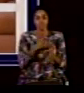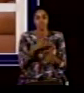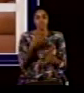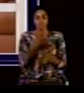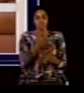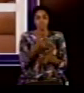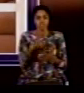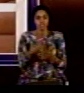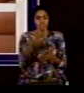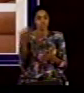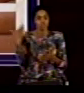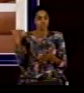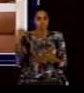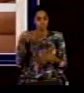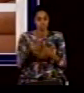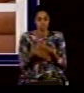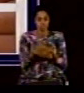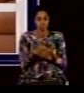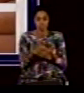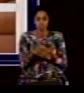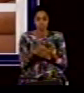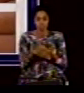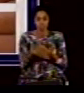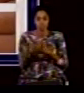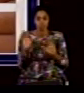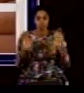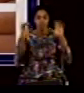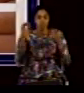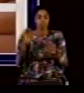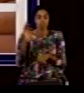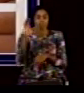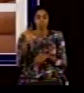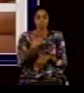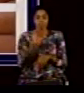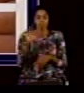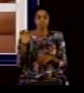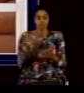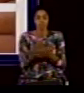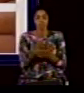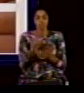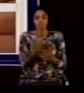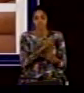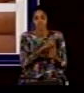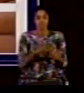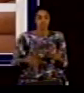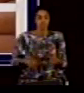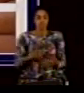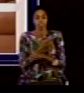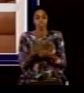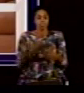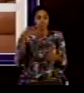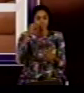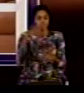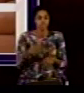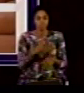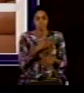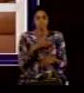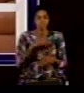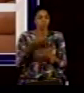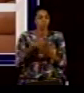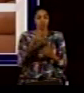Wonders of the Cross Crusade that God delivered me from all the stomach pains, internal pain, stomach constipation,